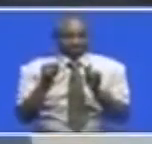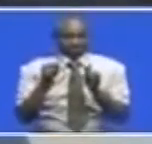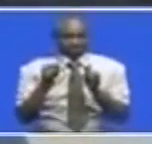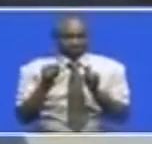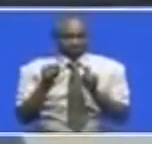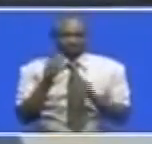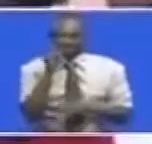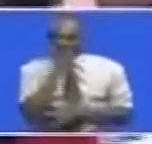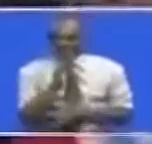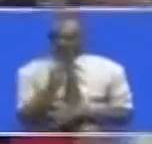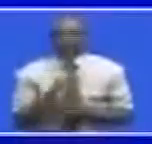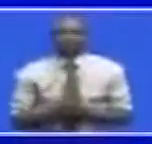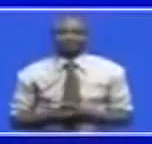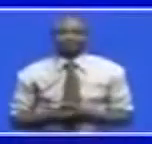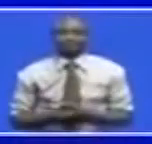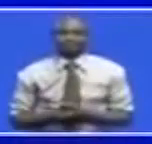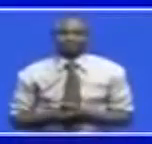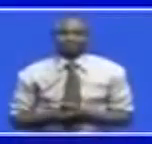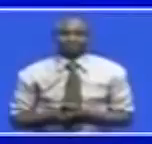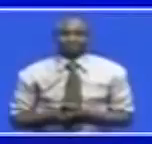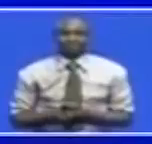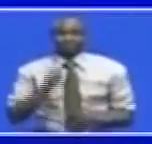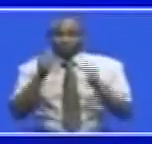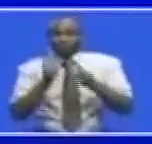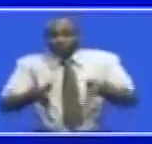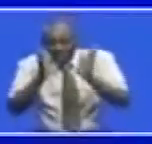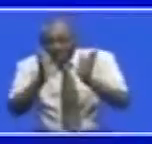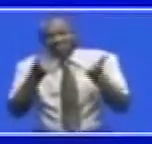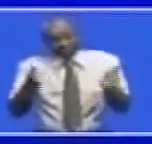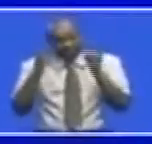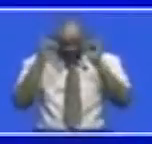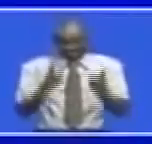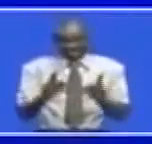Salaam, Tanzania. Which way Tanzania? That is the